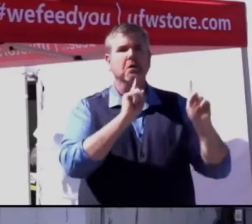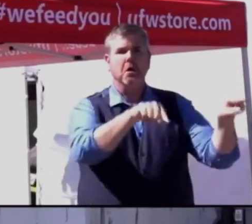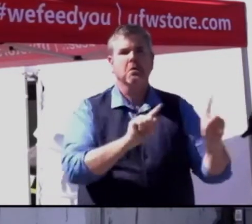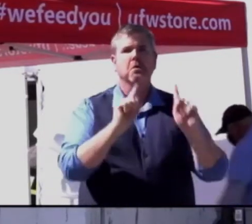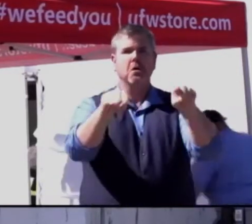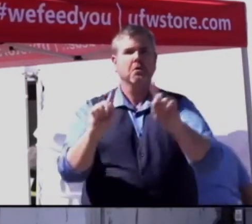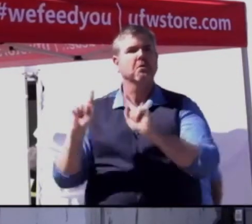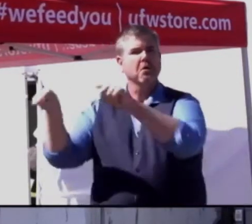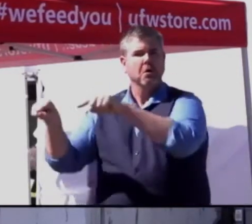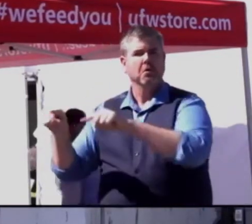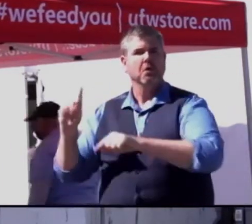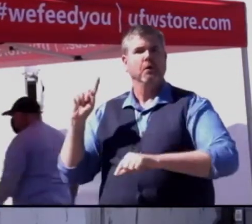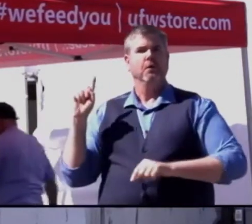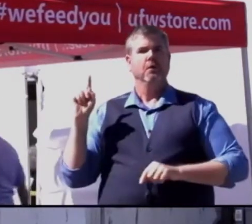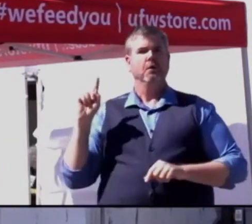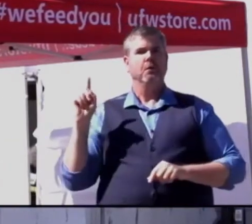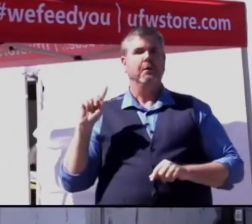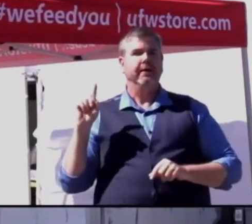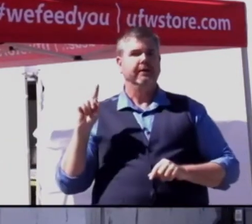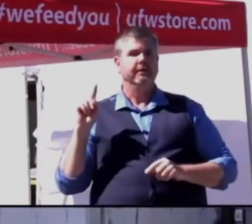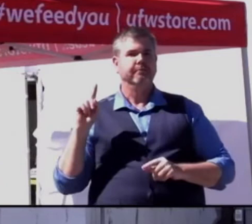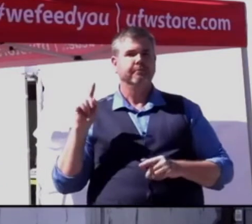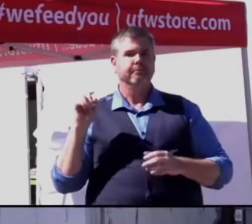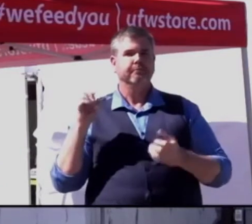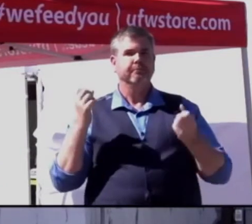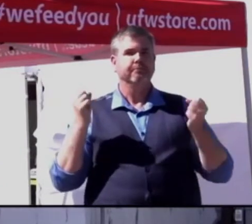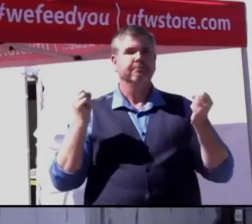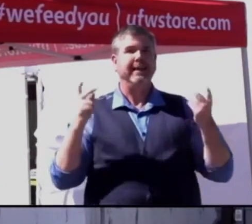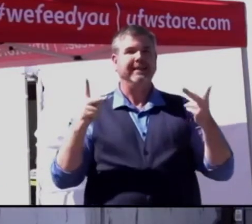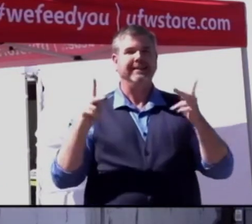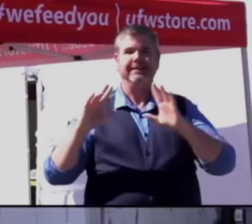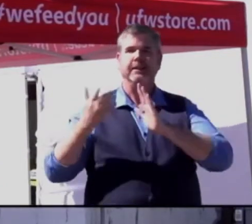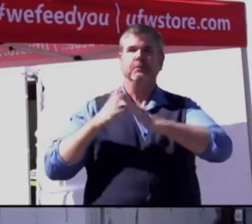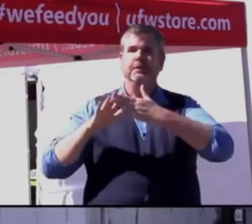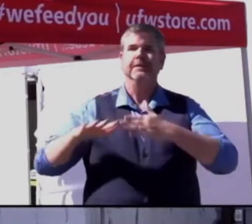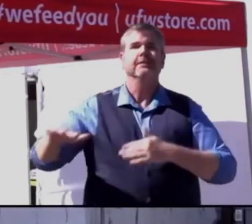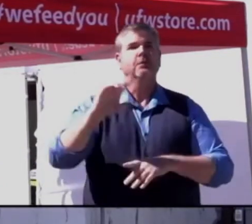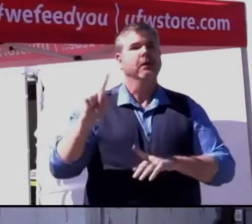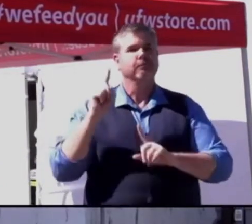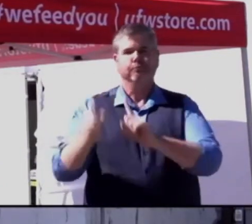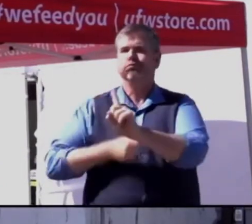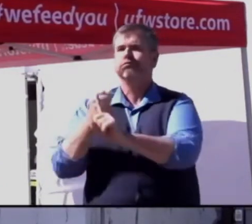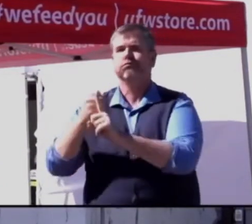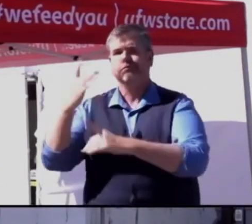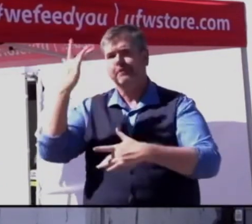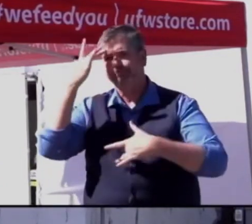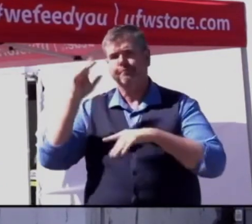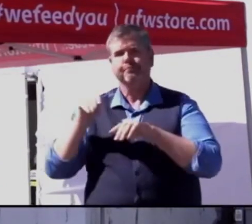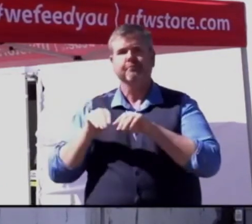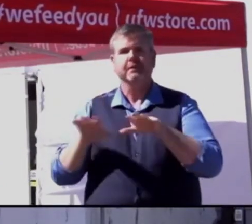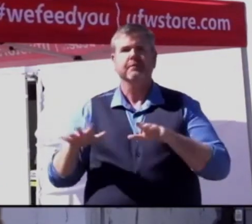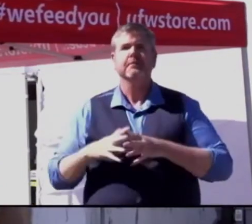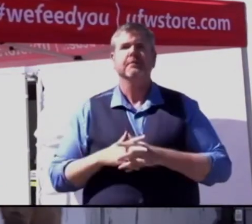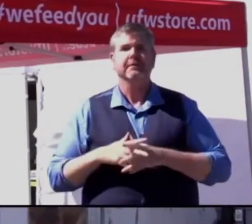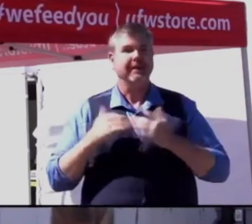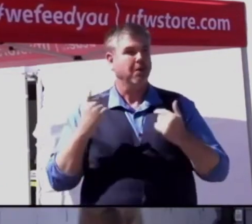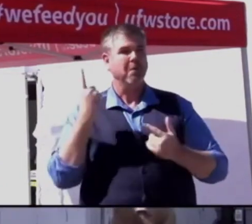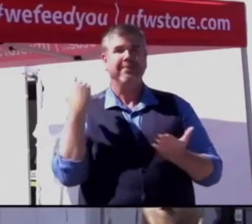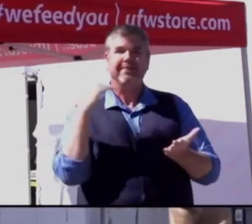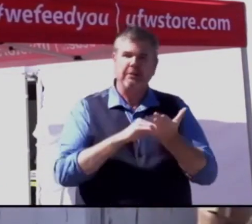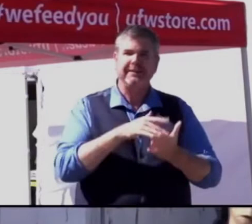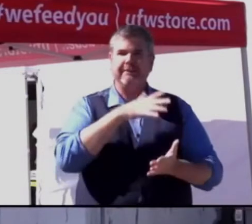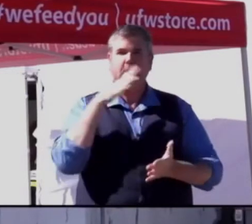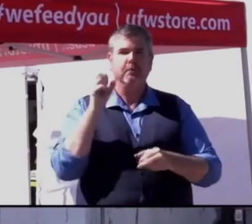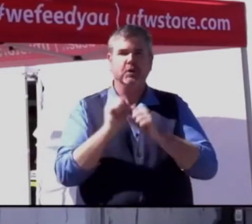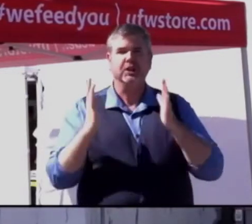this virus. And today, 1,000 farm workers are going to be inoculated in the next